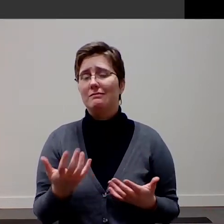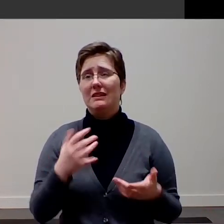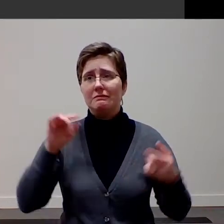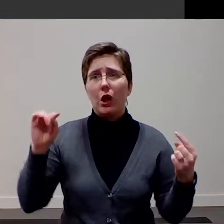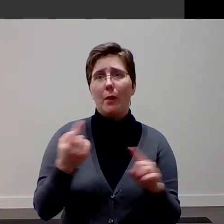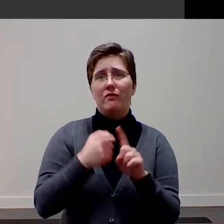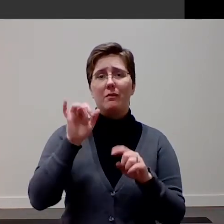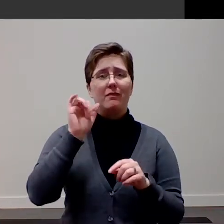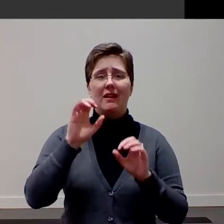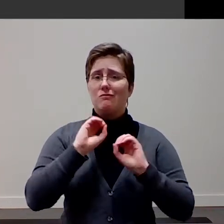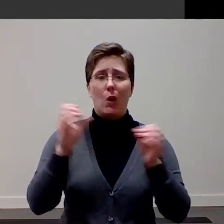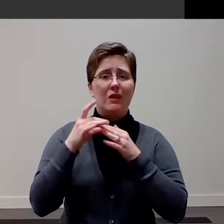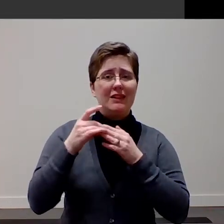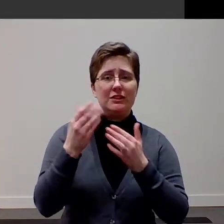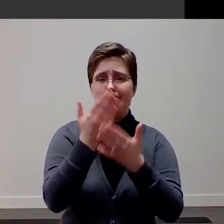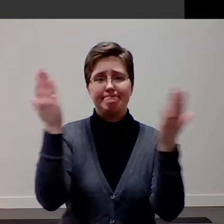by that lack of leadership